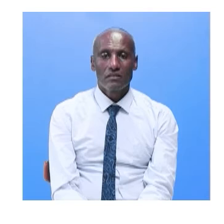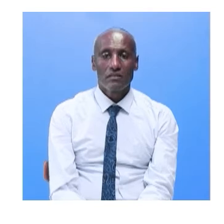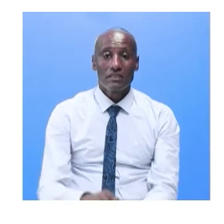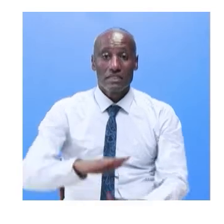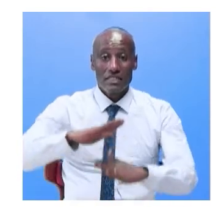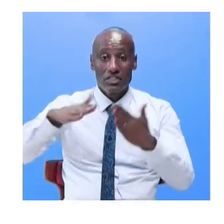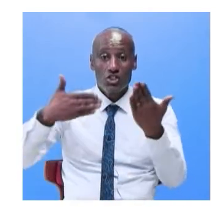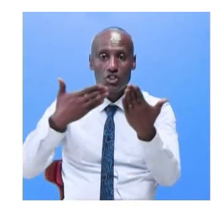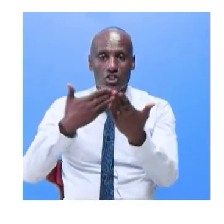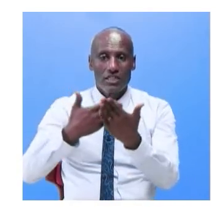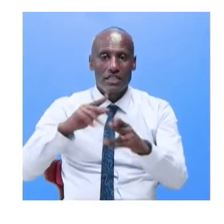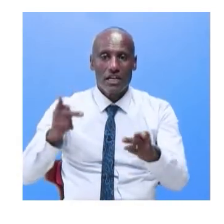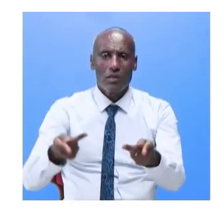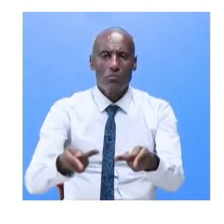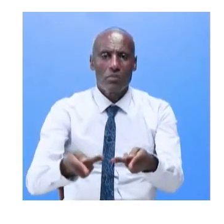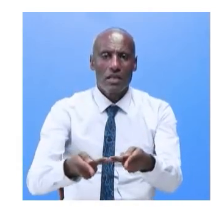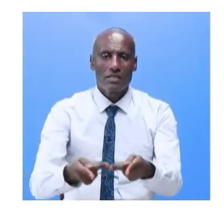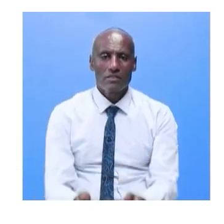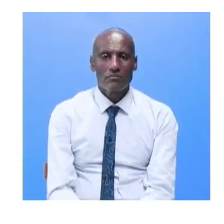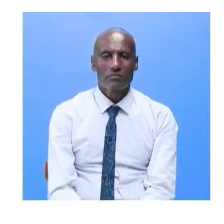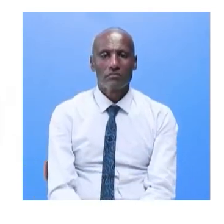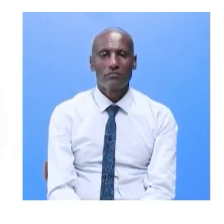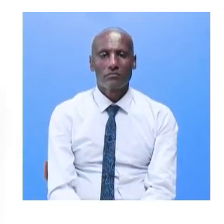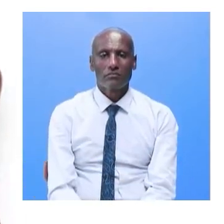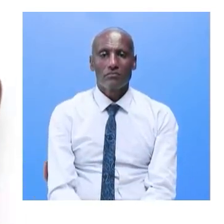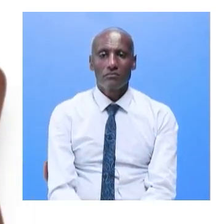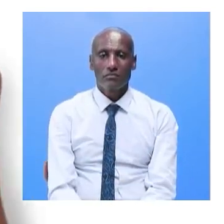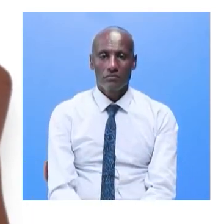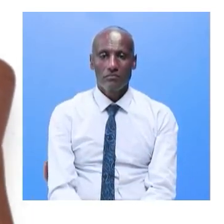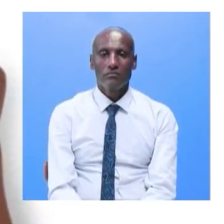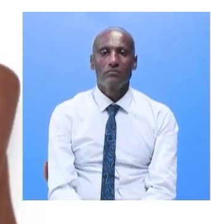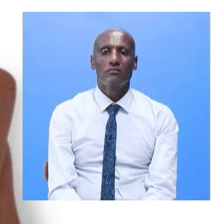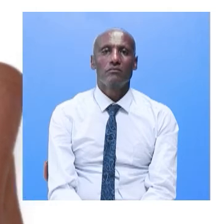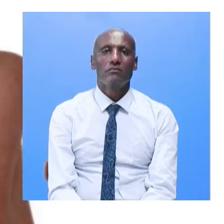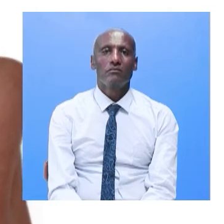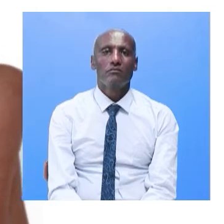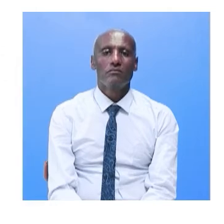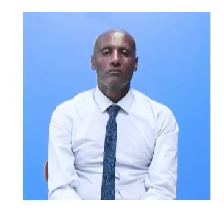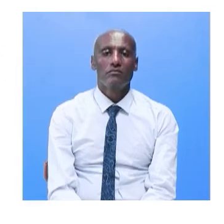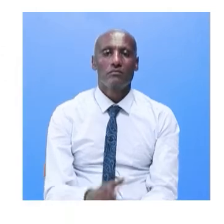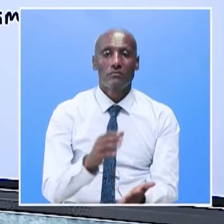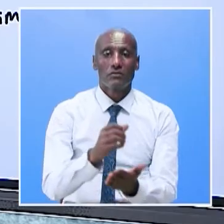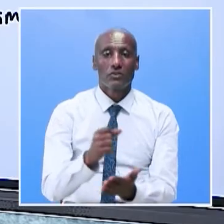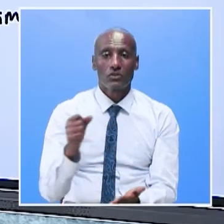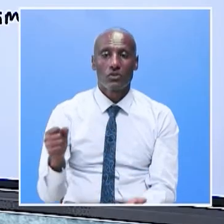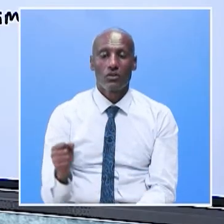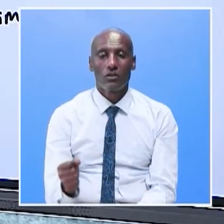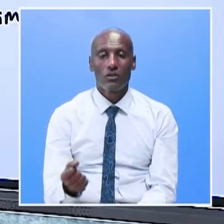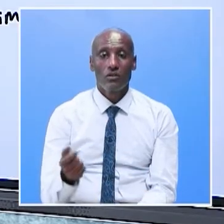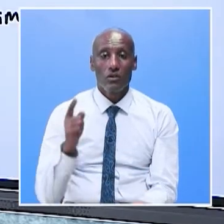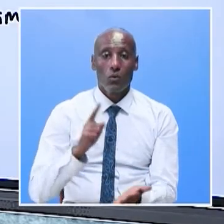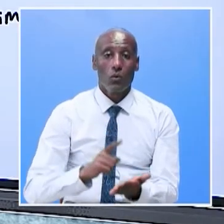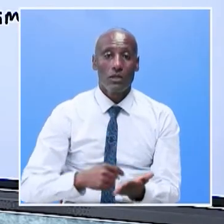general place. So what can you say?